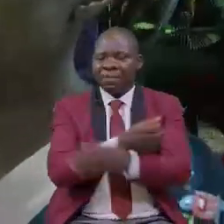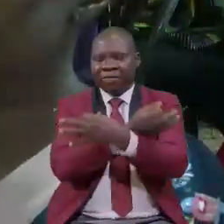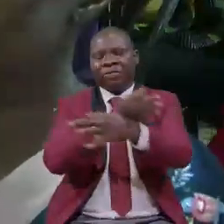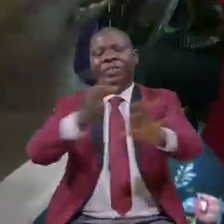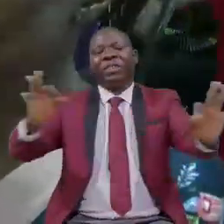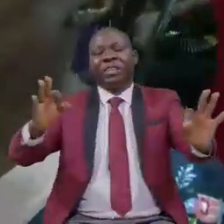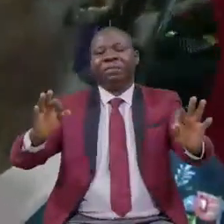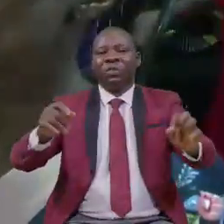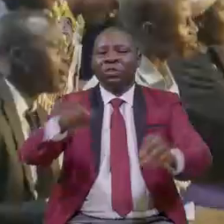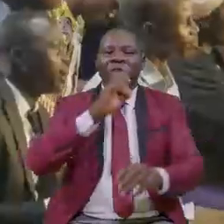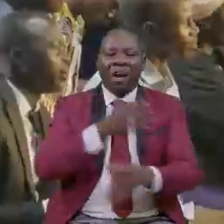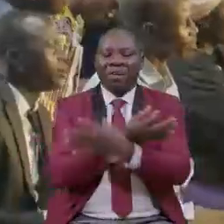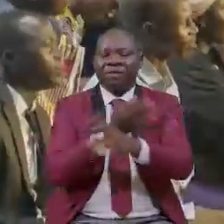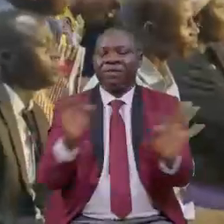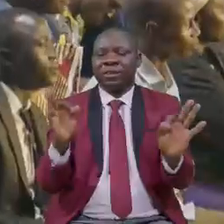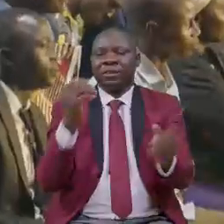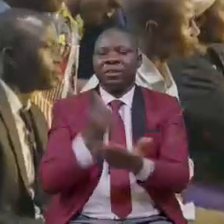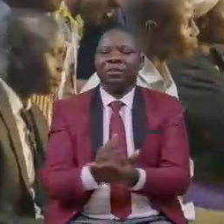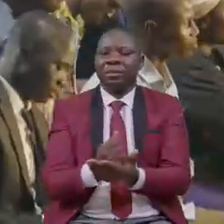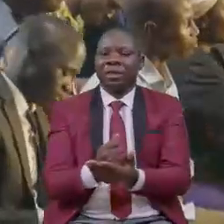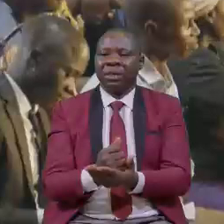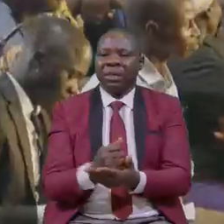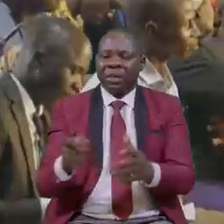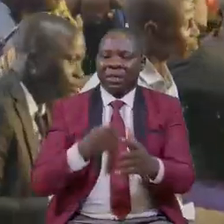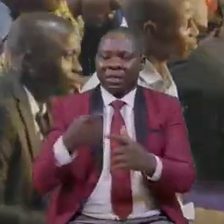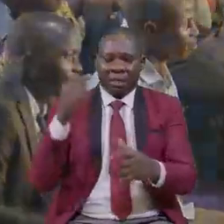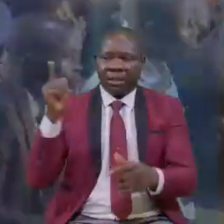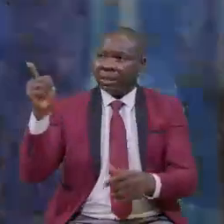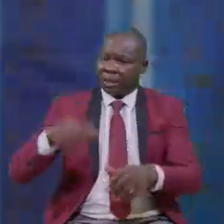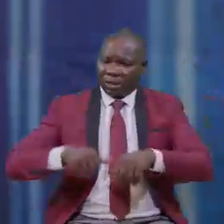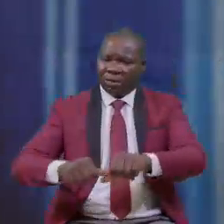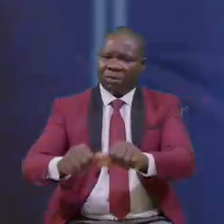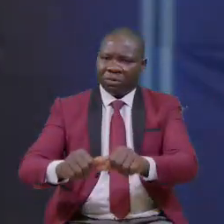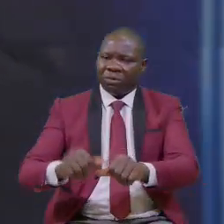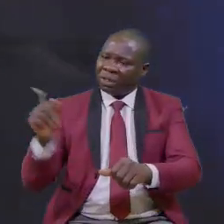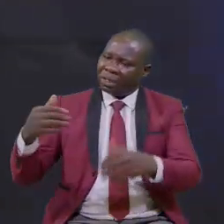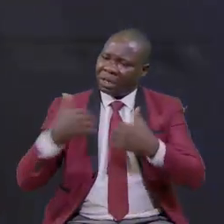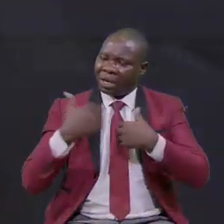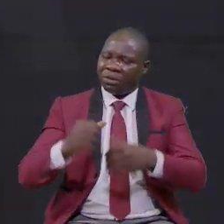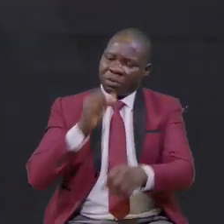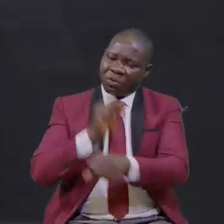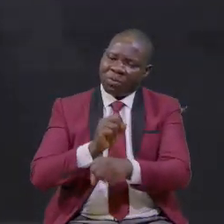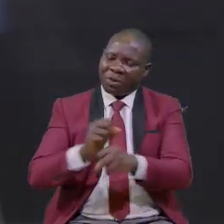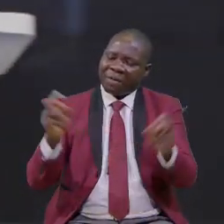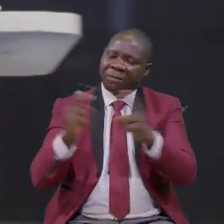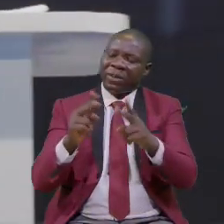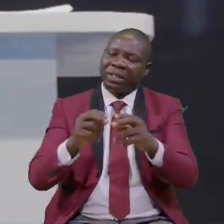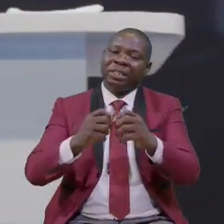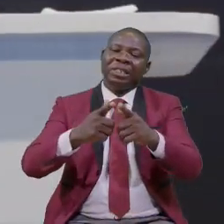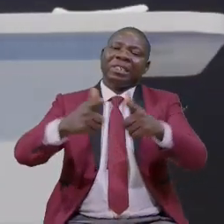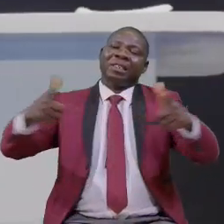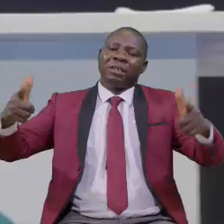You are free. And then he went on. He had an assignment, very great. And